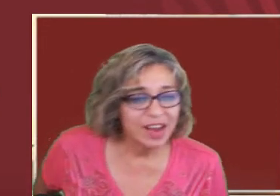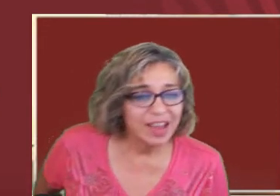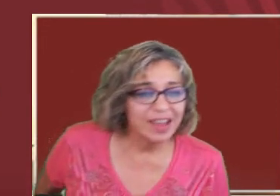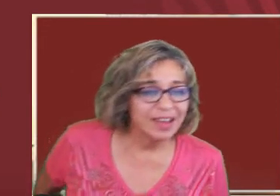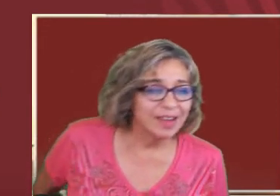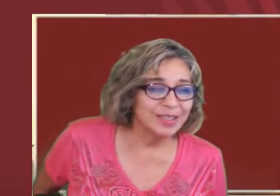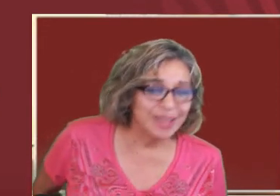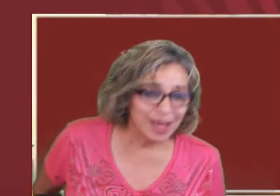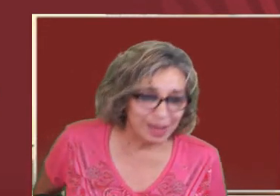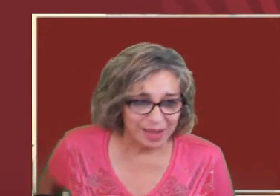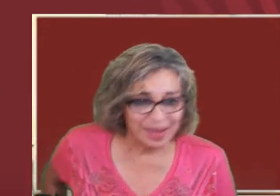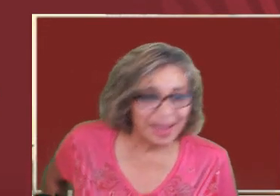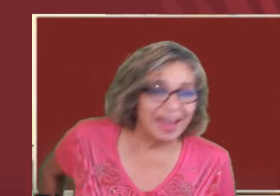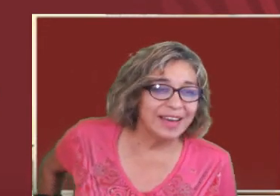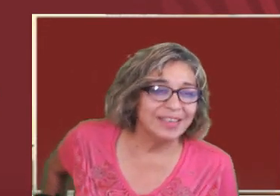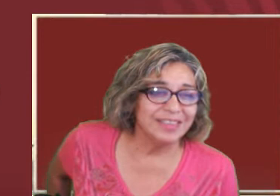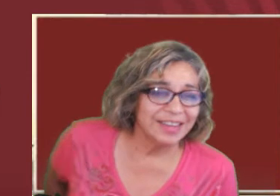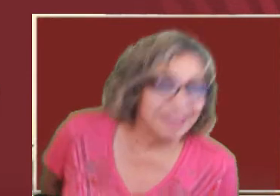very telling,